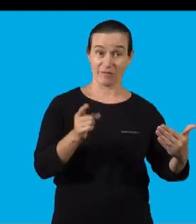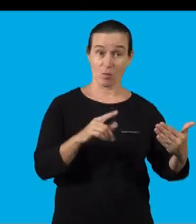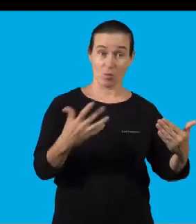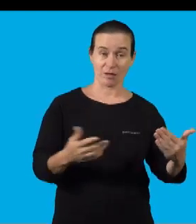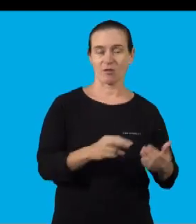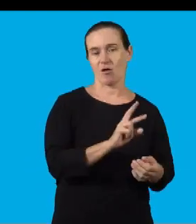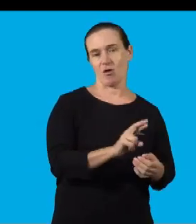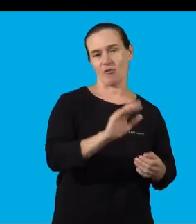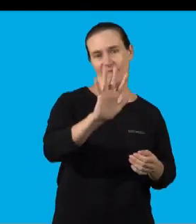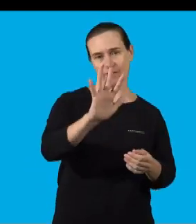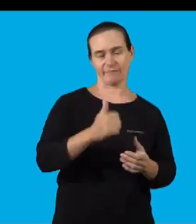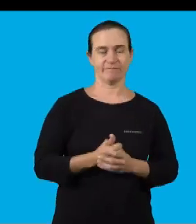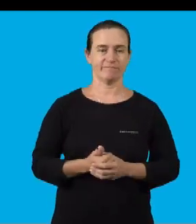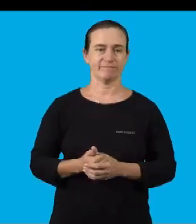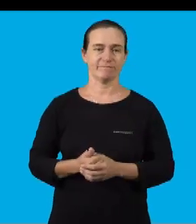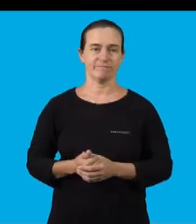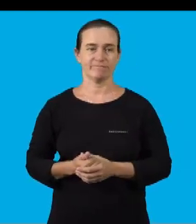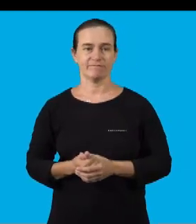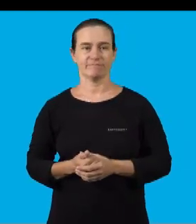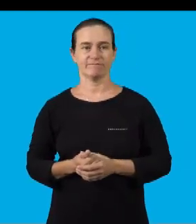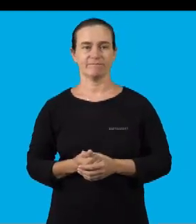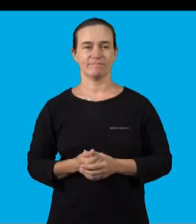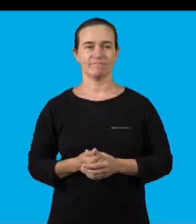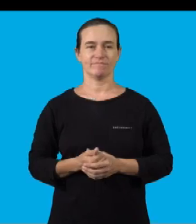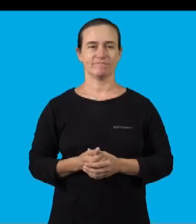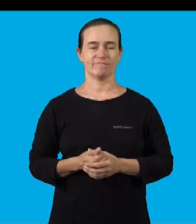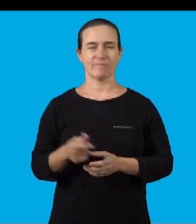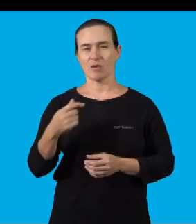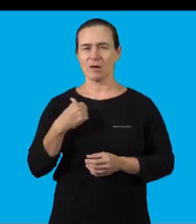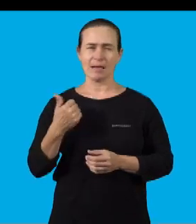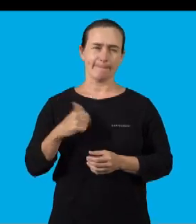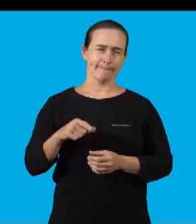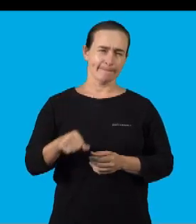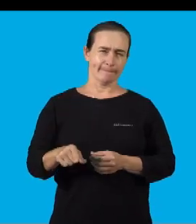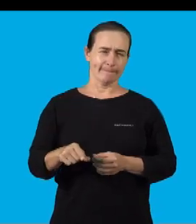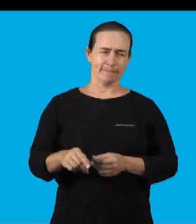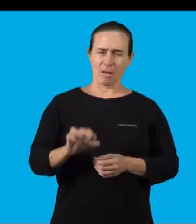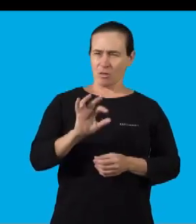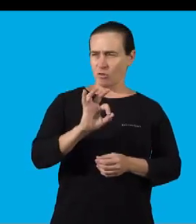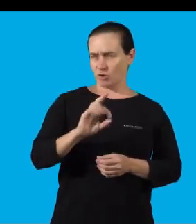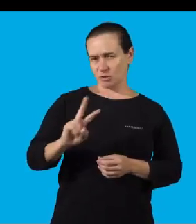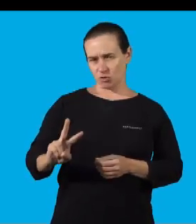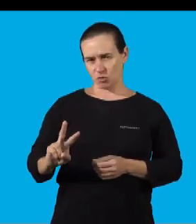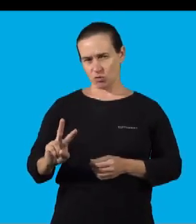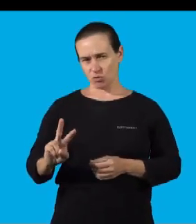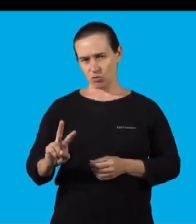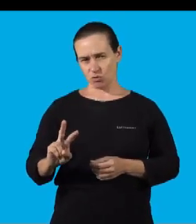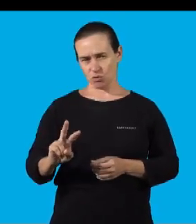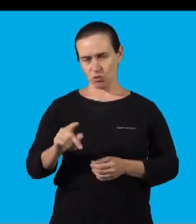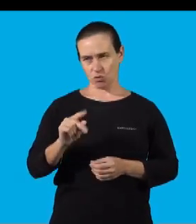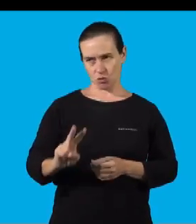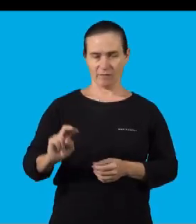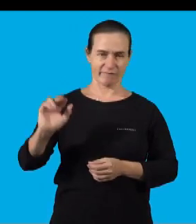we're going to have R exponent of 5. And if we calculate that, we know that 32 is